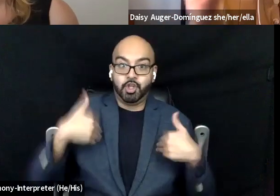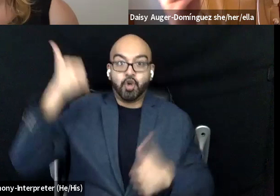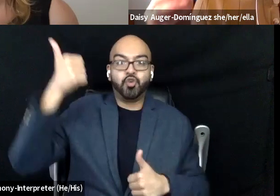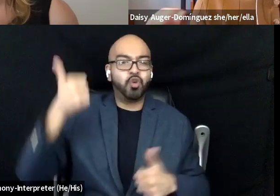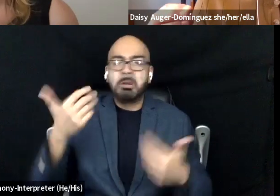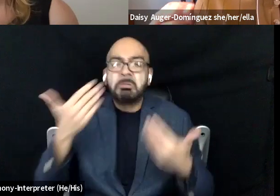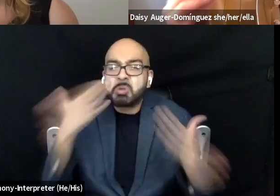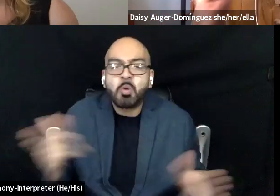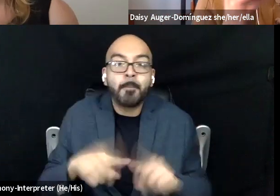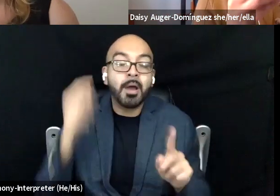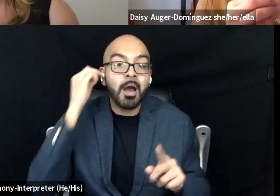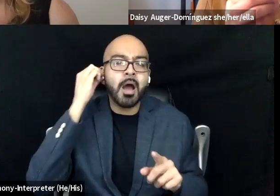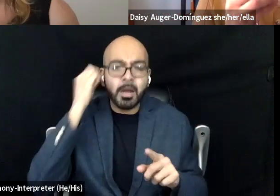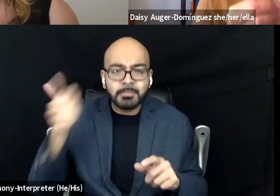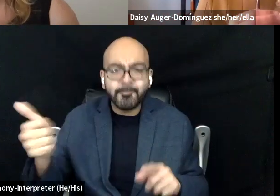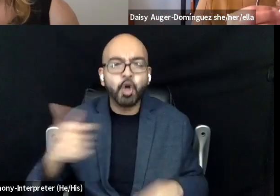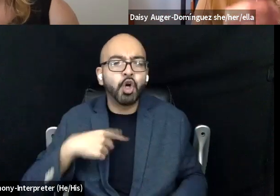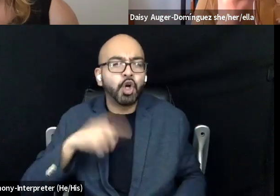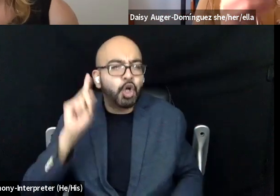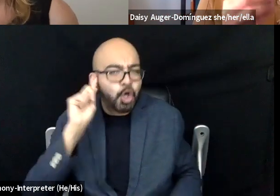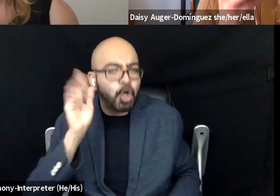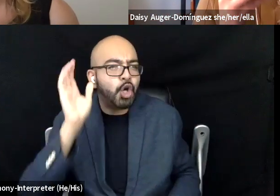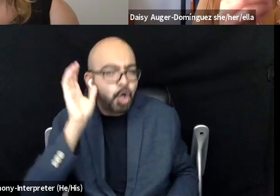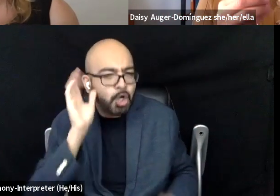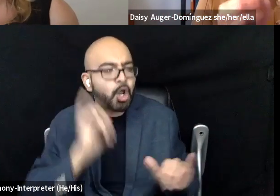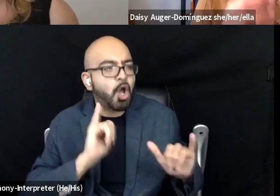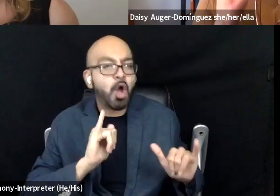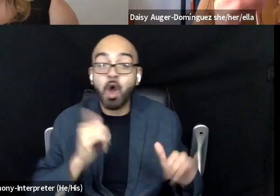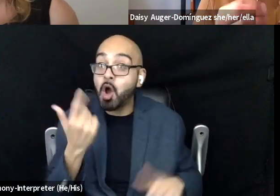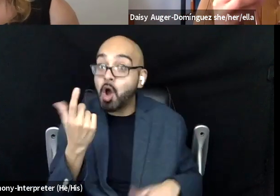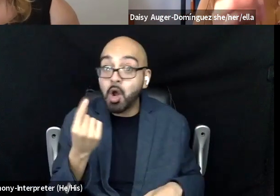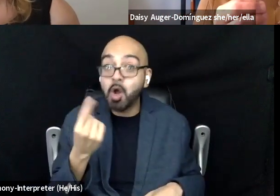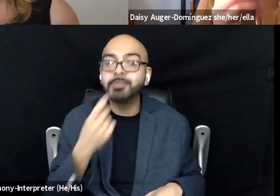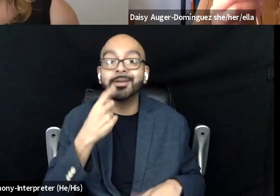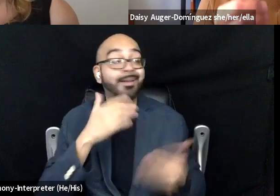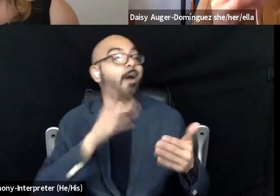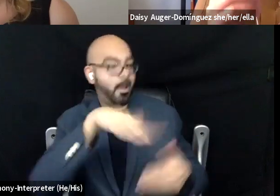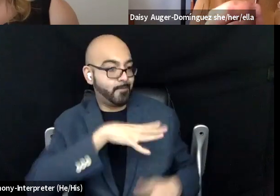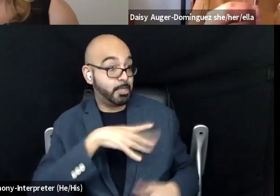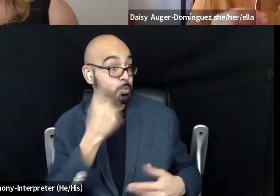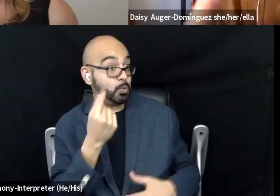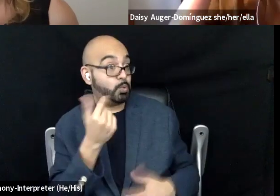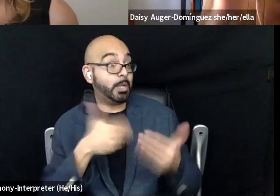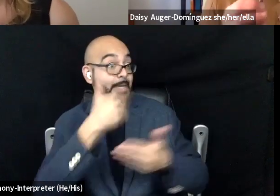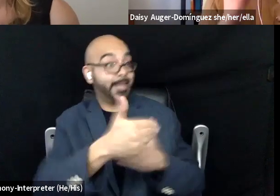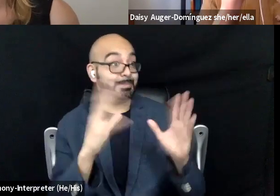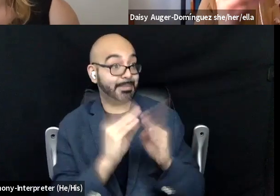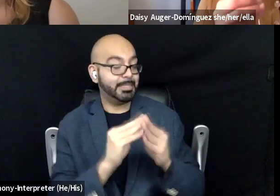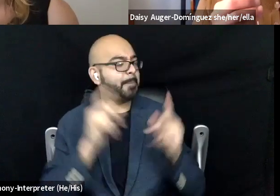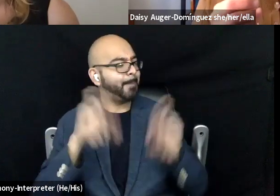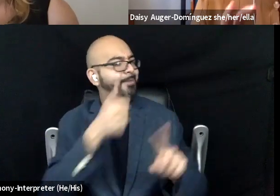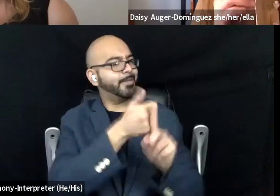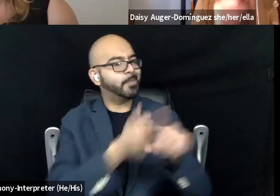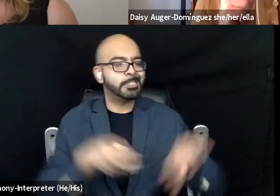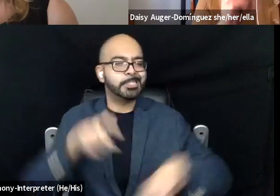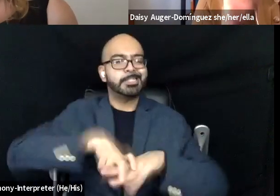of explaining me away, he said, okay, here's what we're going to do. At the next meeting, I need you to talk. I need you to say